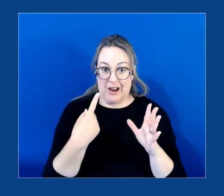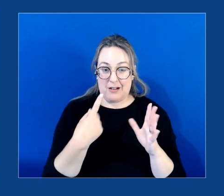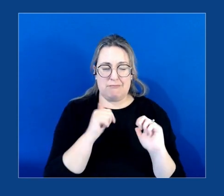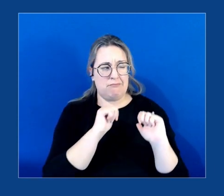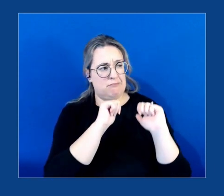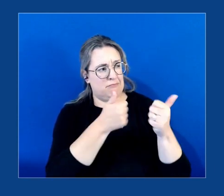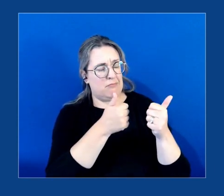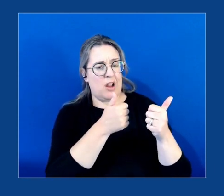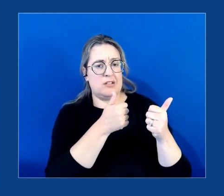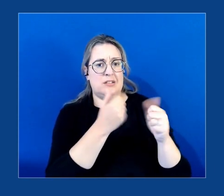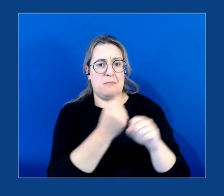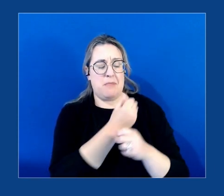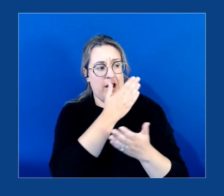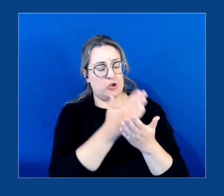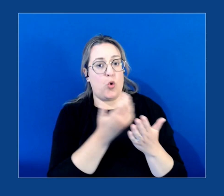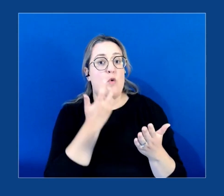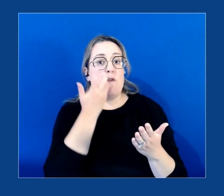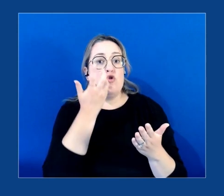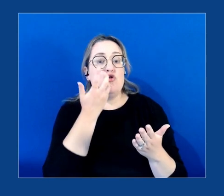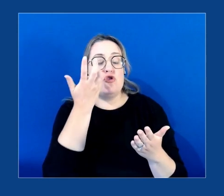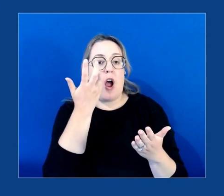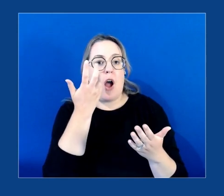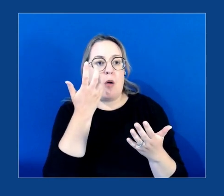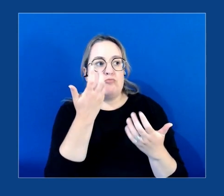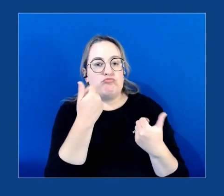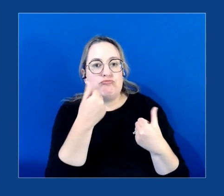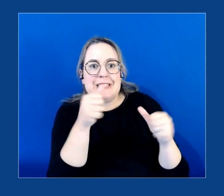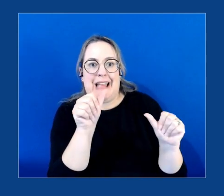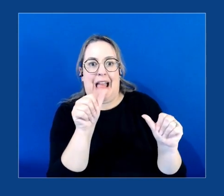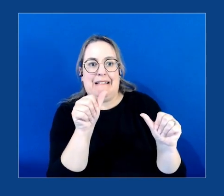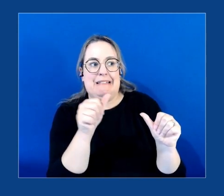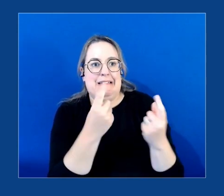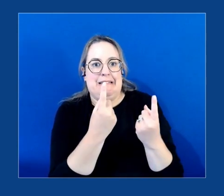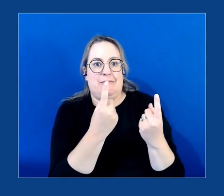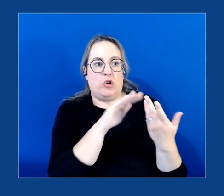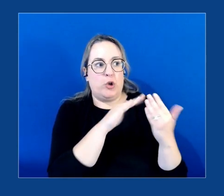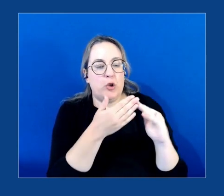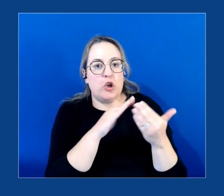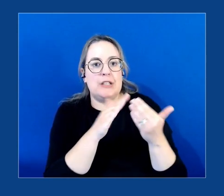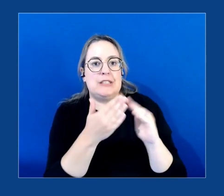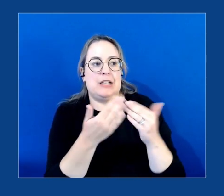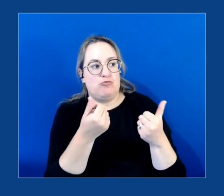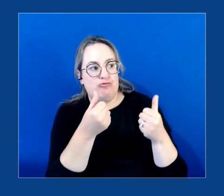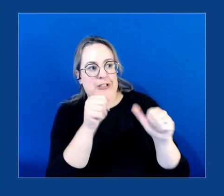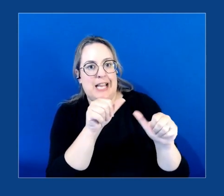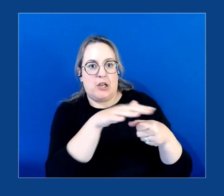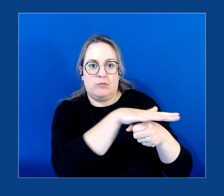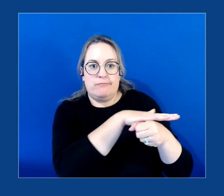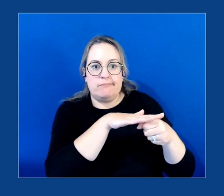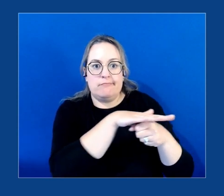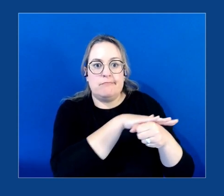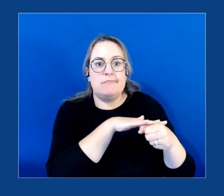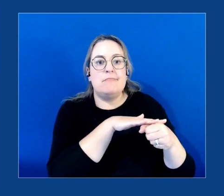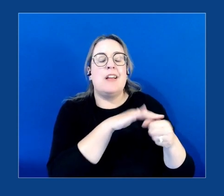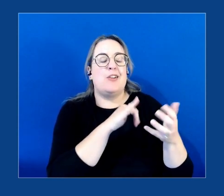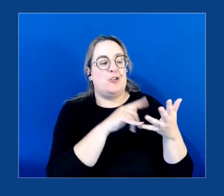and future-proofing of cultural performance practices and knowledges in many communities and regions, and has fed a tidal pull towards